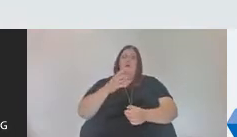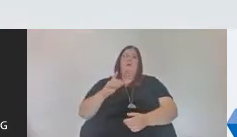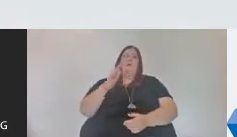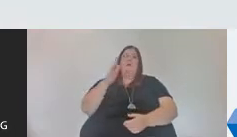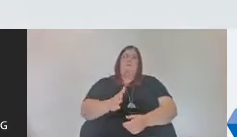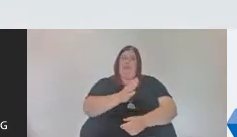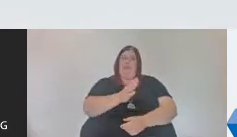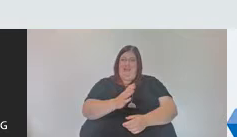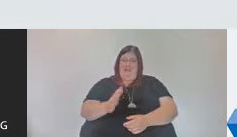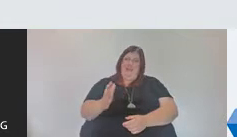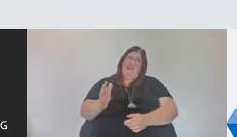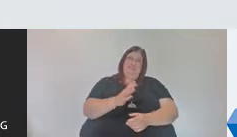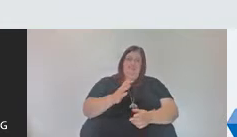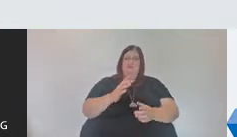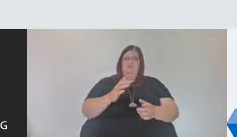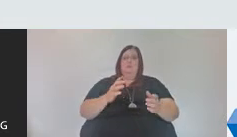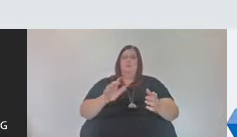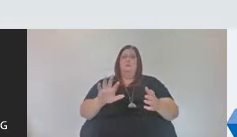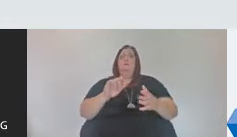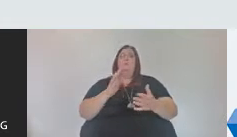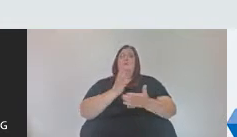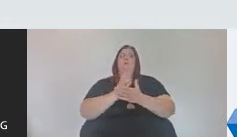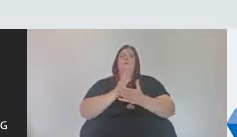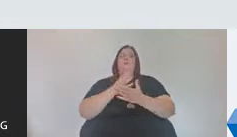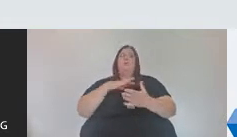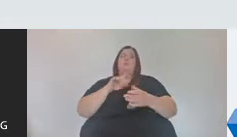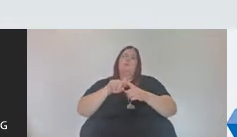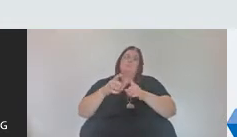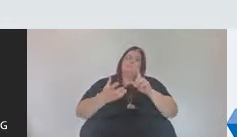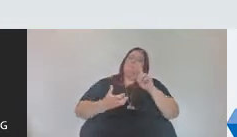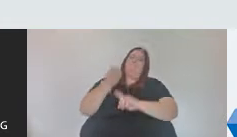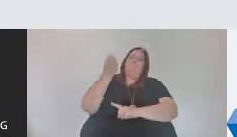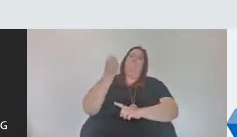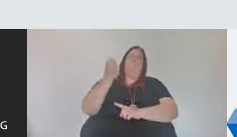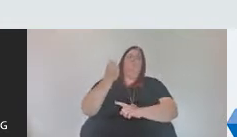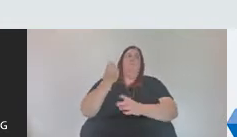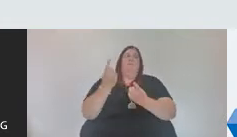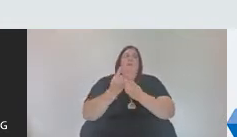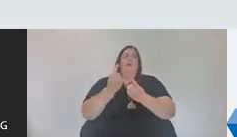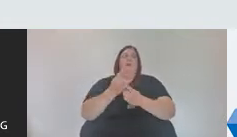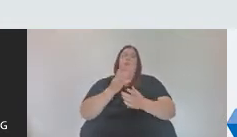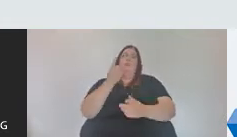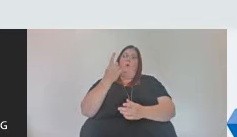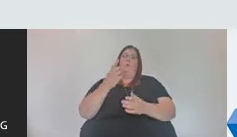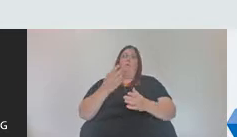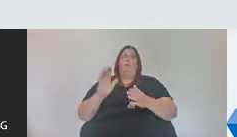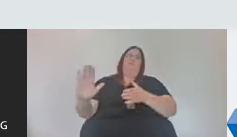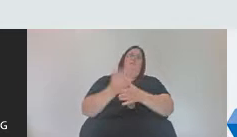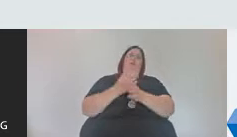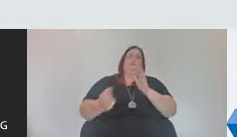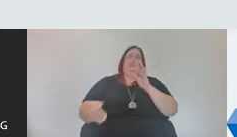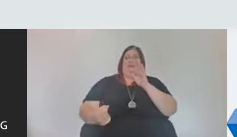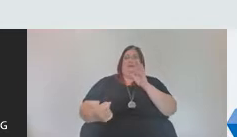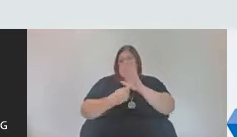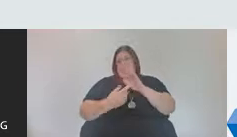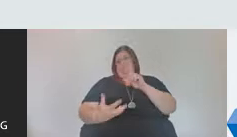East, really coming together for that common aim. One of our really early successes was bringing